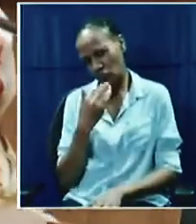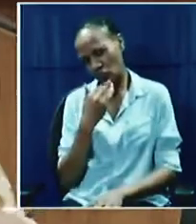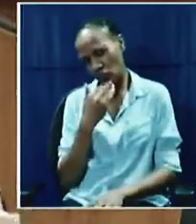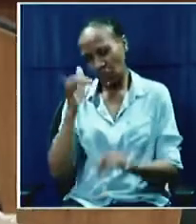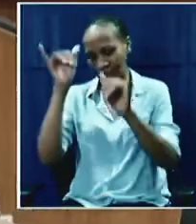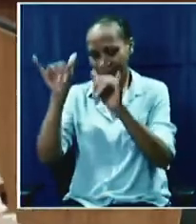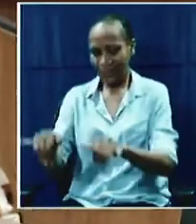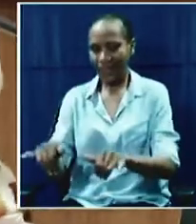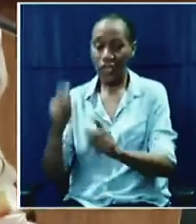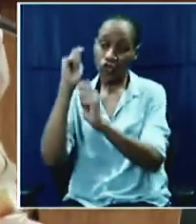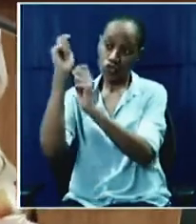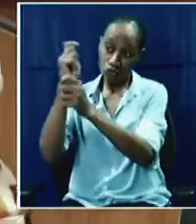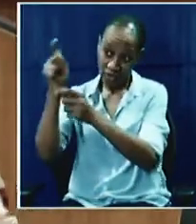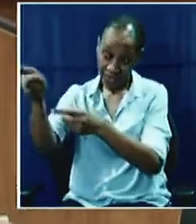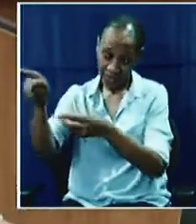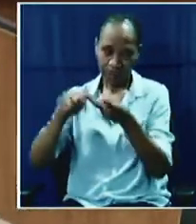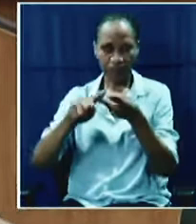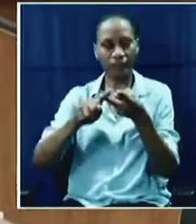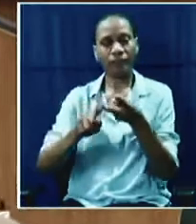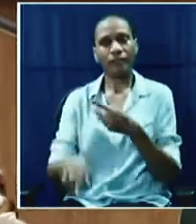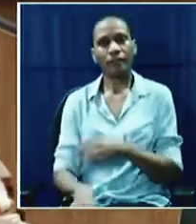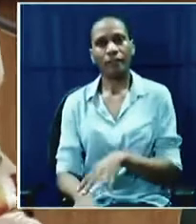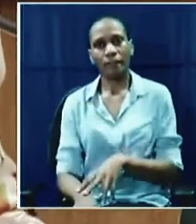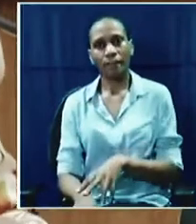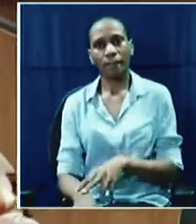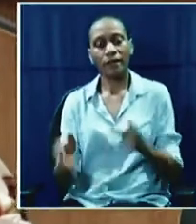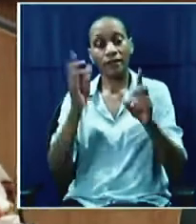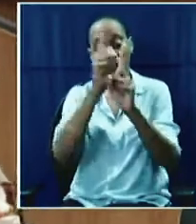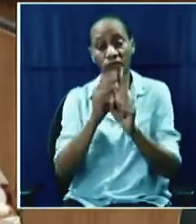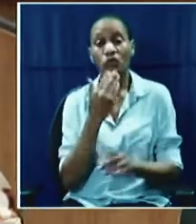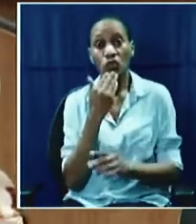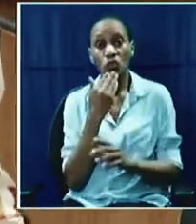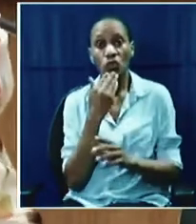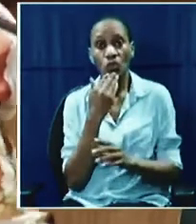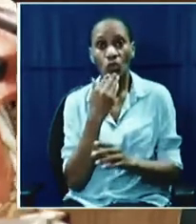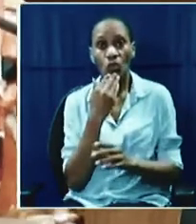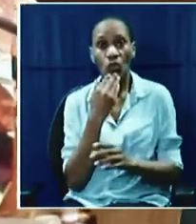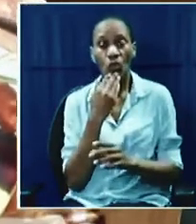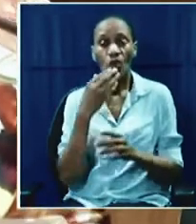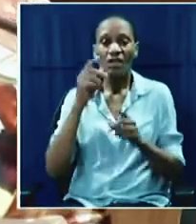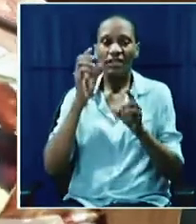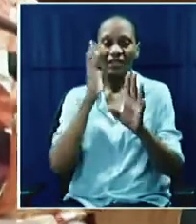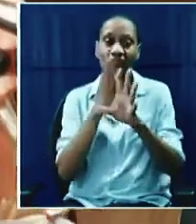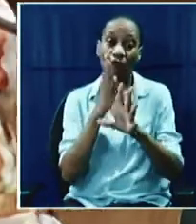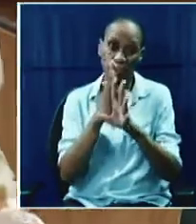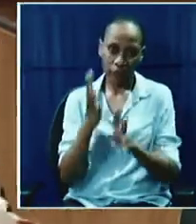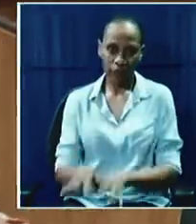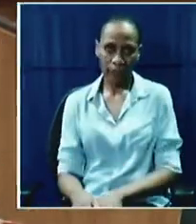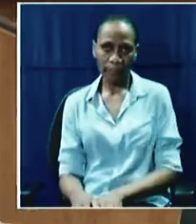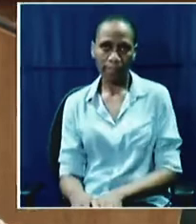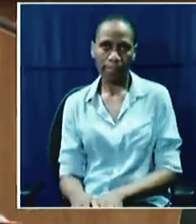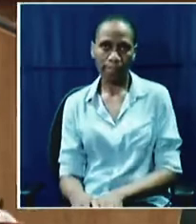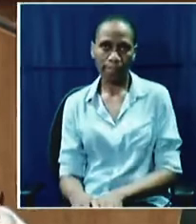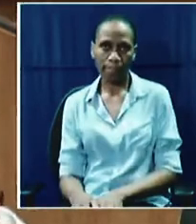who live in rural areas, especially homelands, bantustans, and townships, with